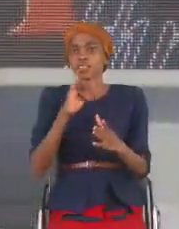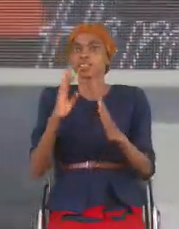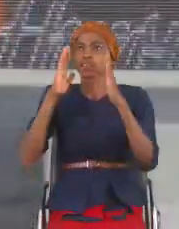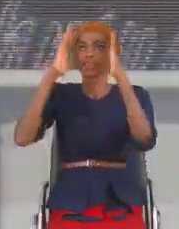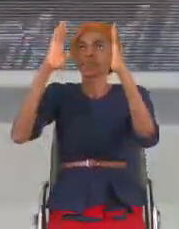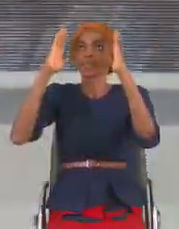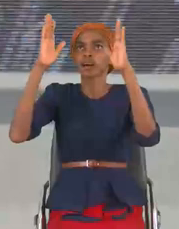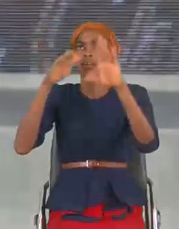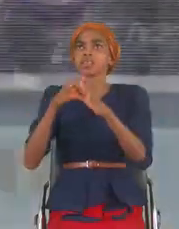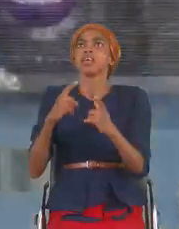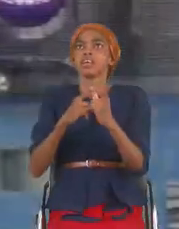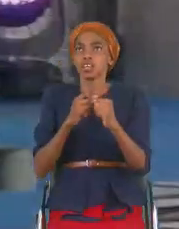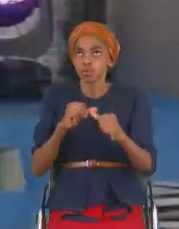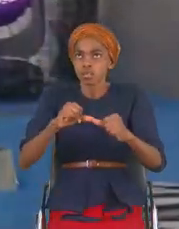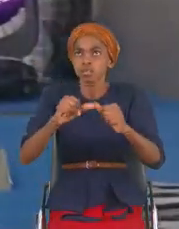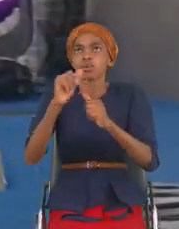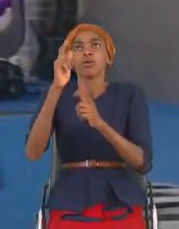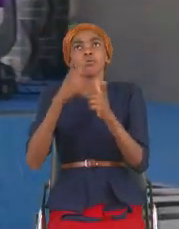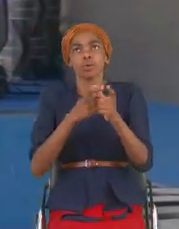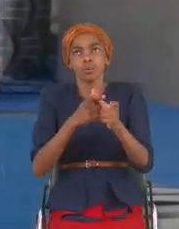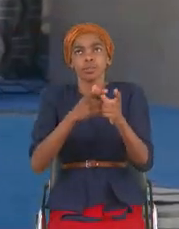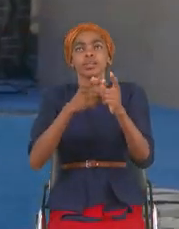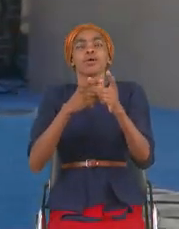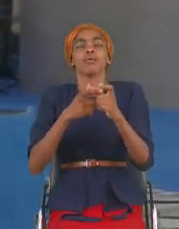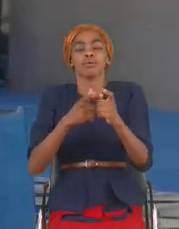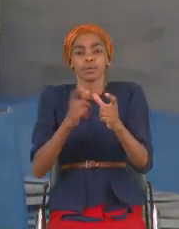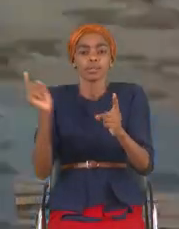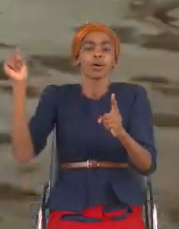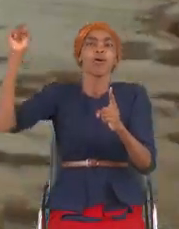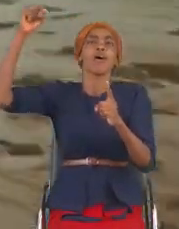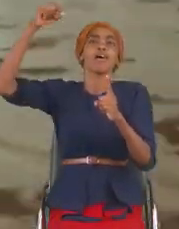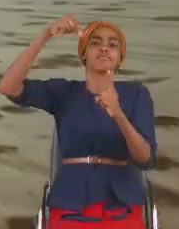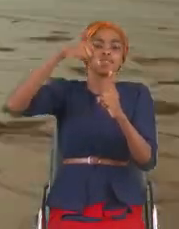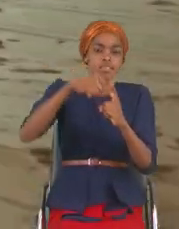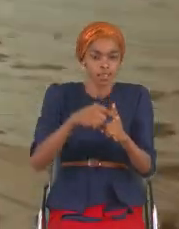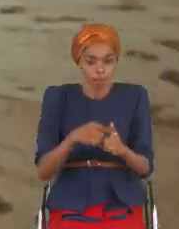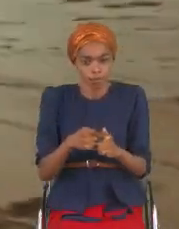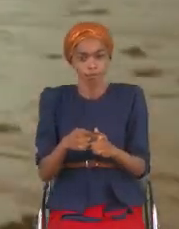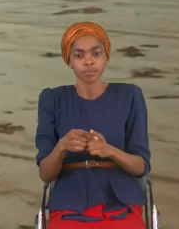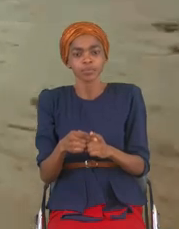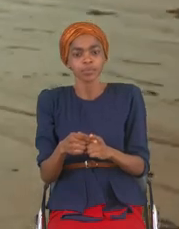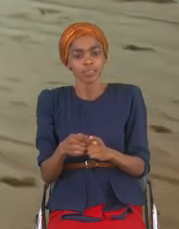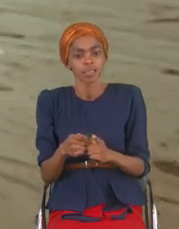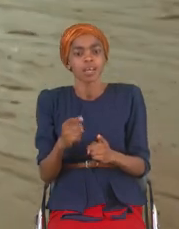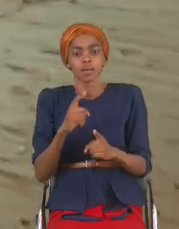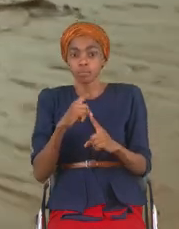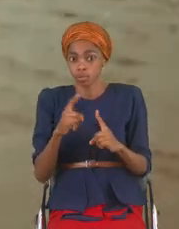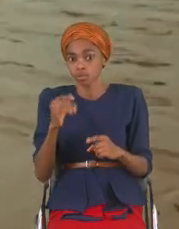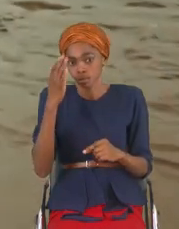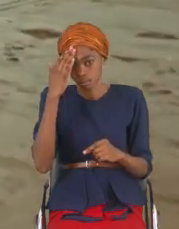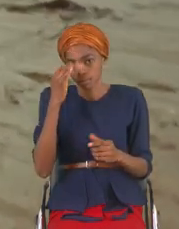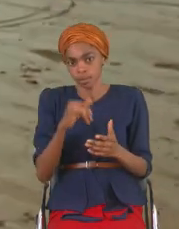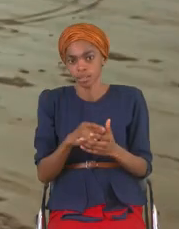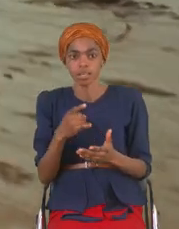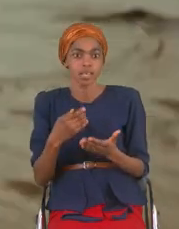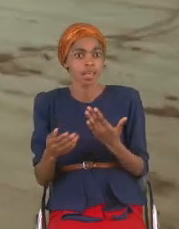he keeps on running, he keeps on running until the D-Day comes. But you know, he might